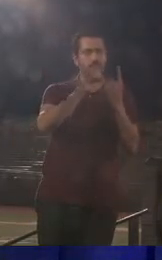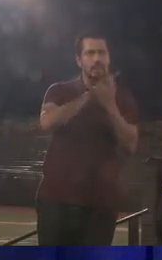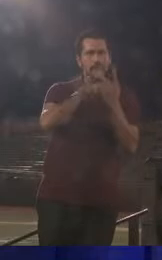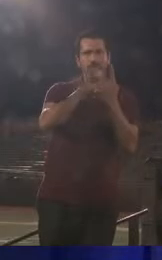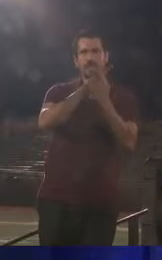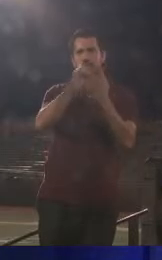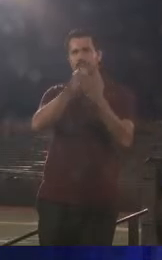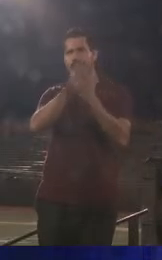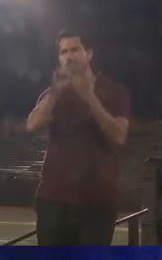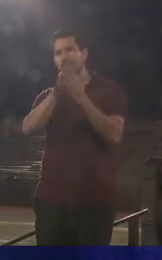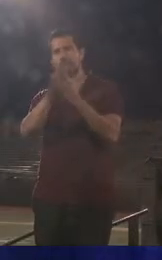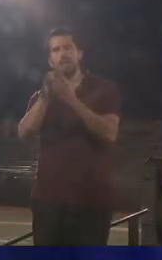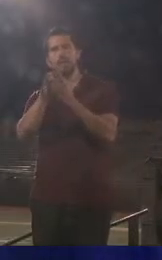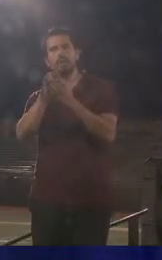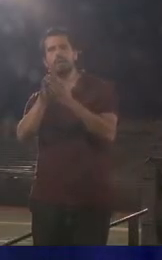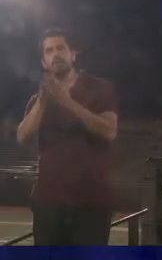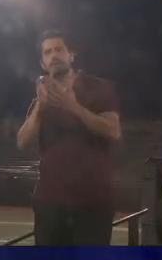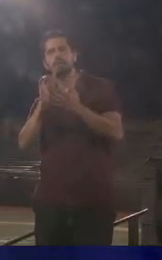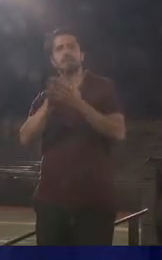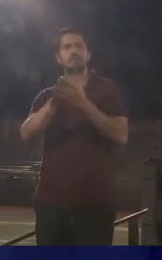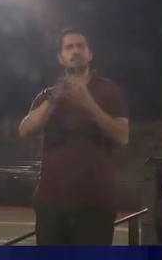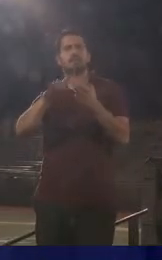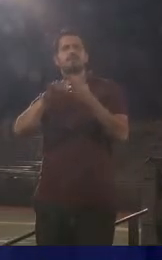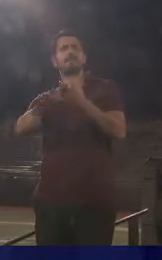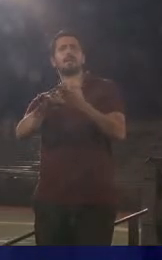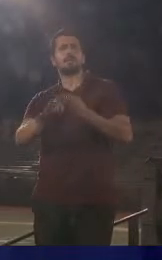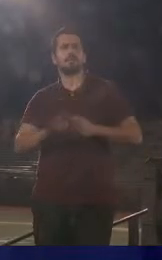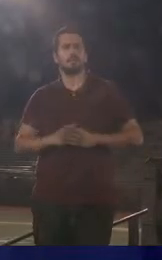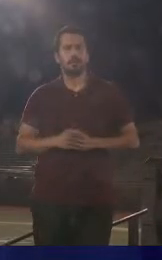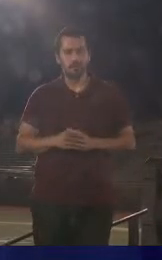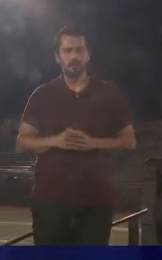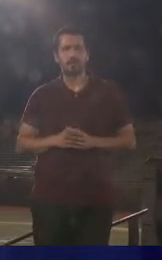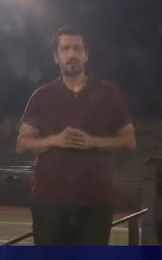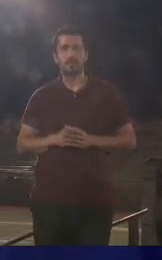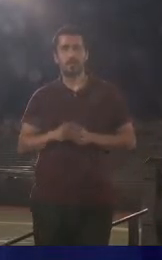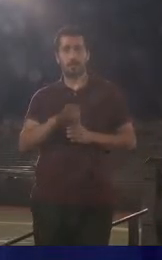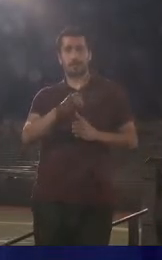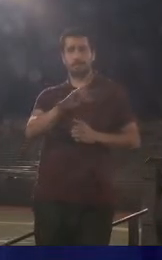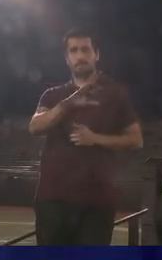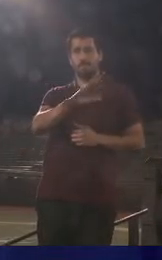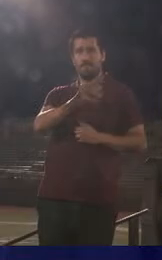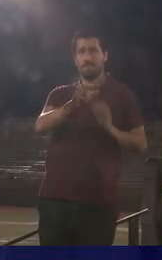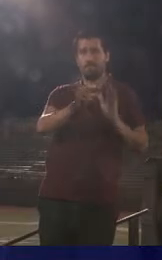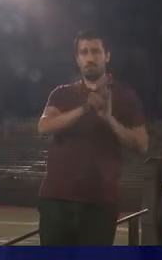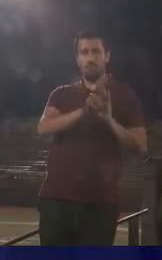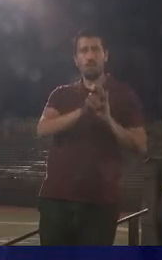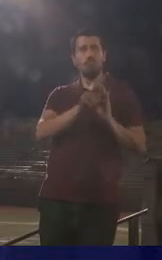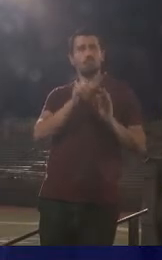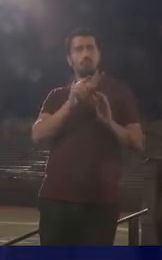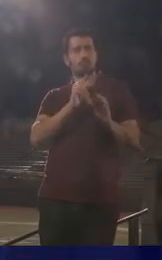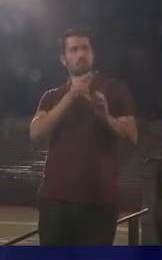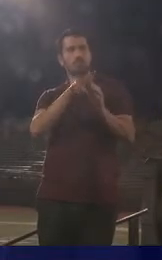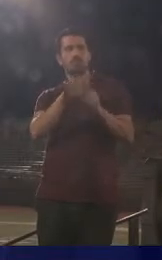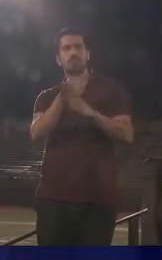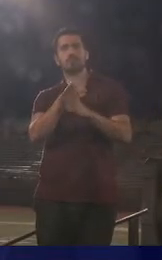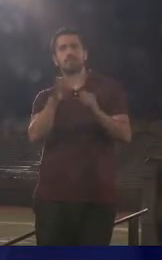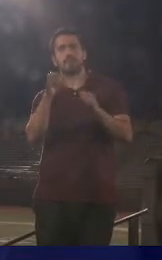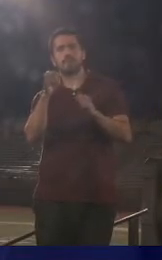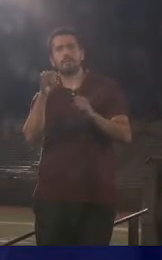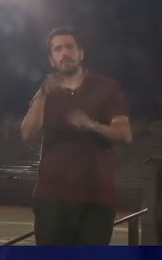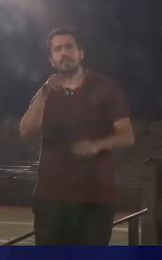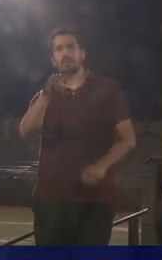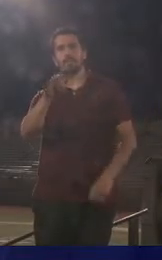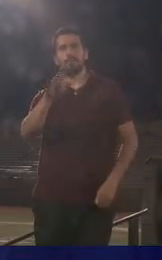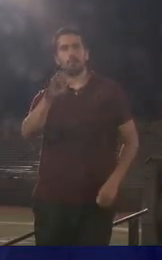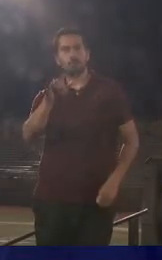would become lifelong friends. From the start of the fifth grade, Jesus joined the safety patrols and moved